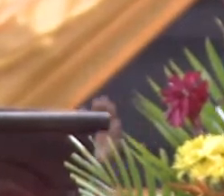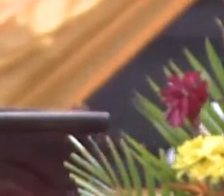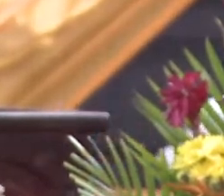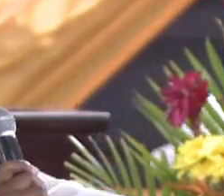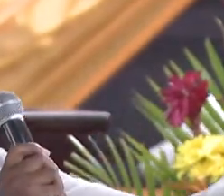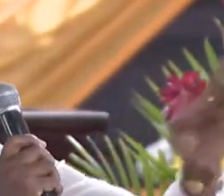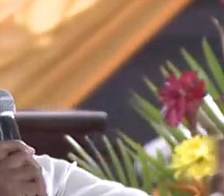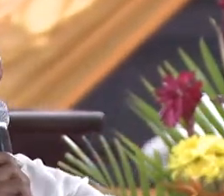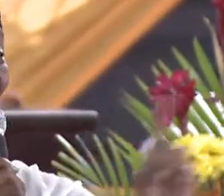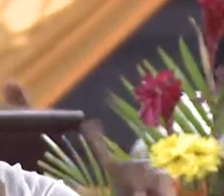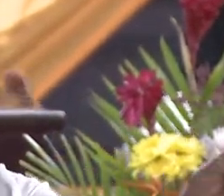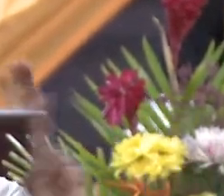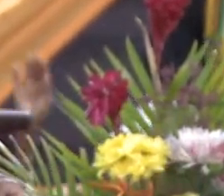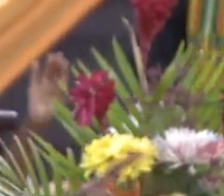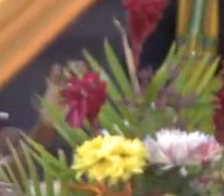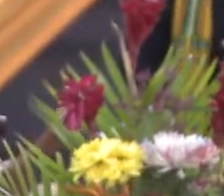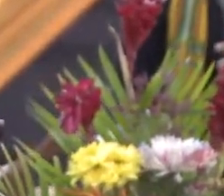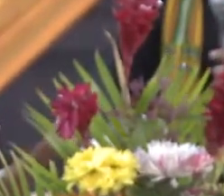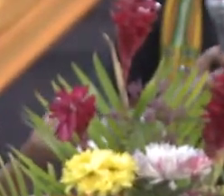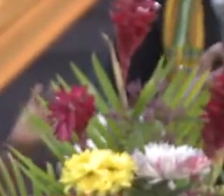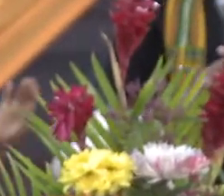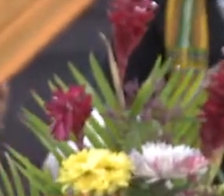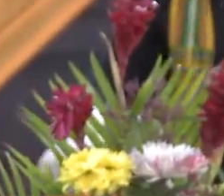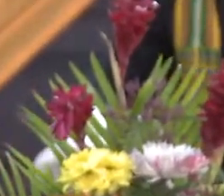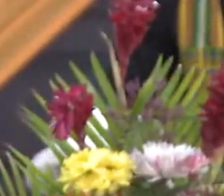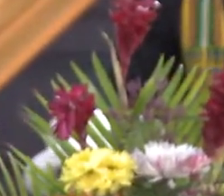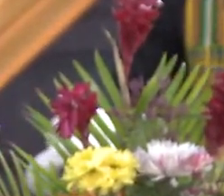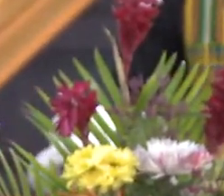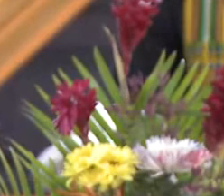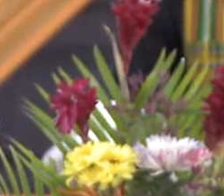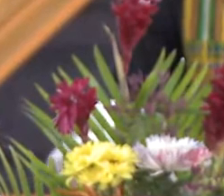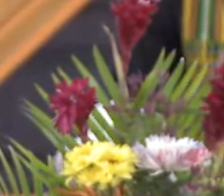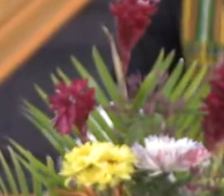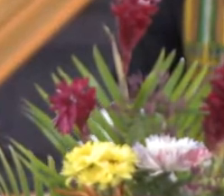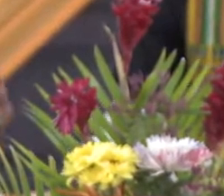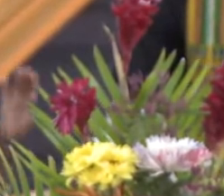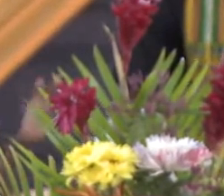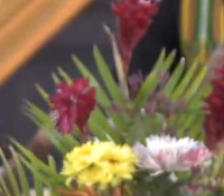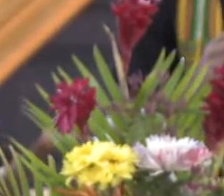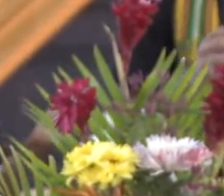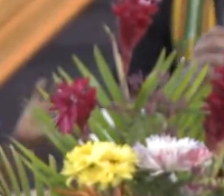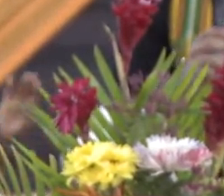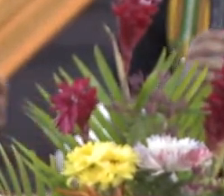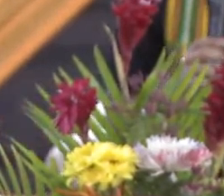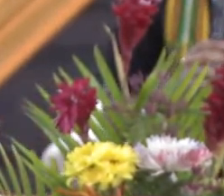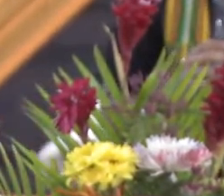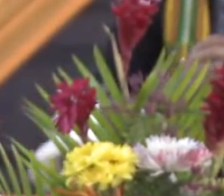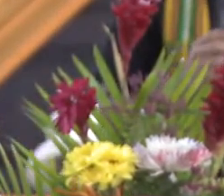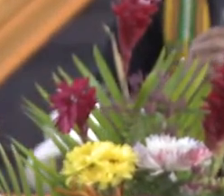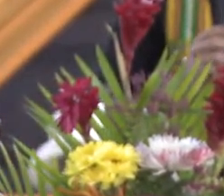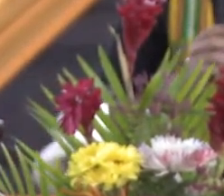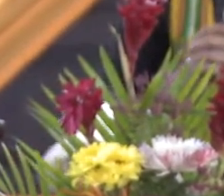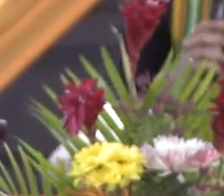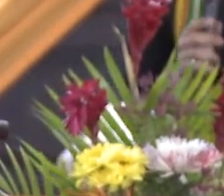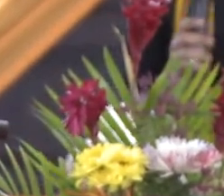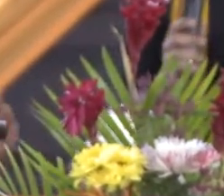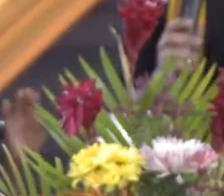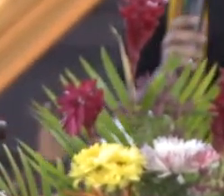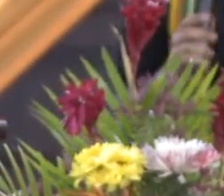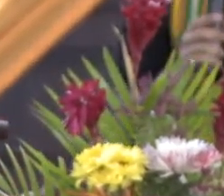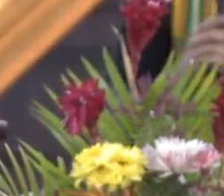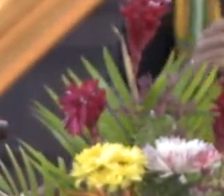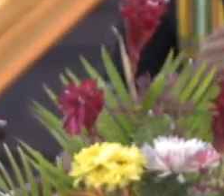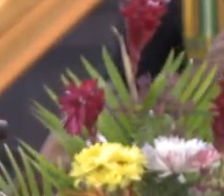fire, he did not let them die. I'm so sure